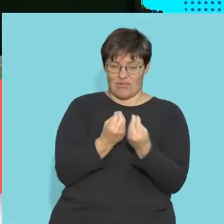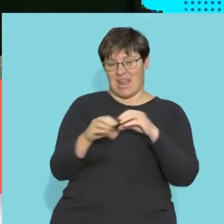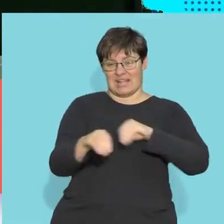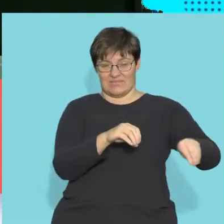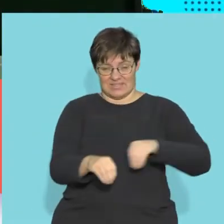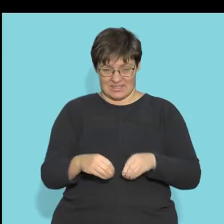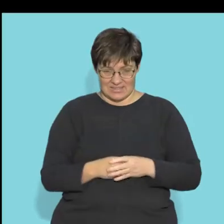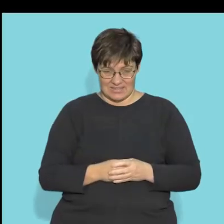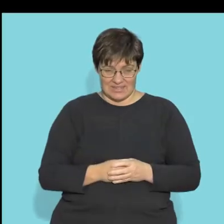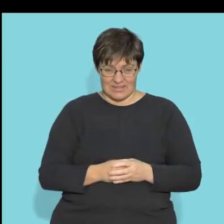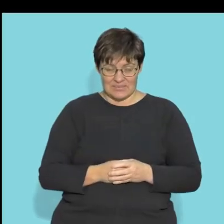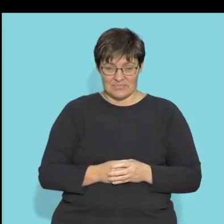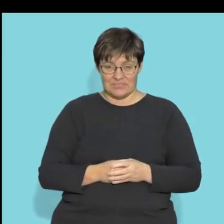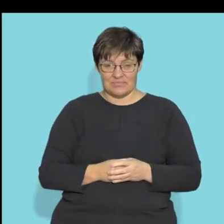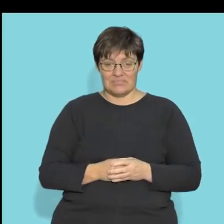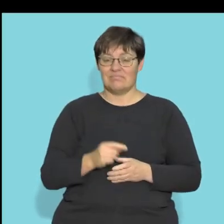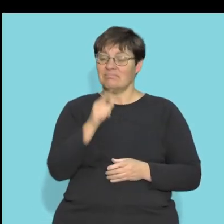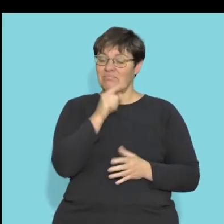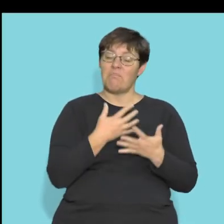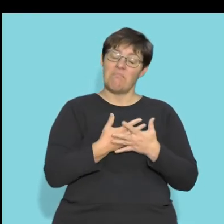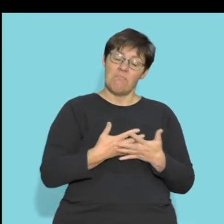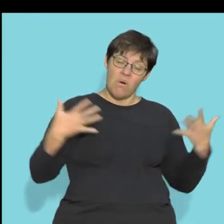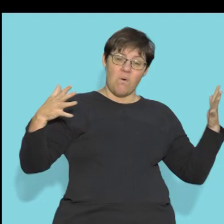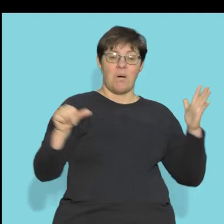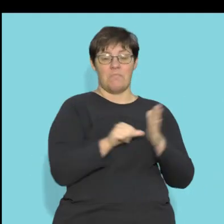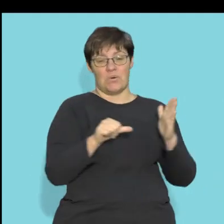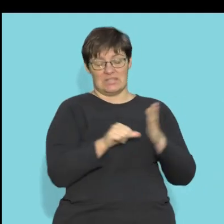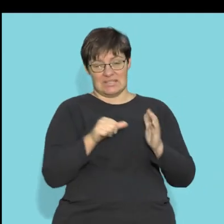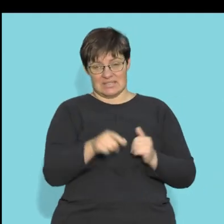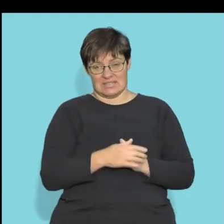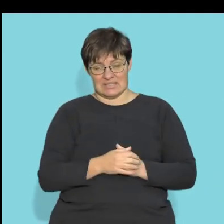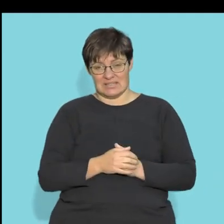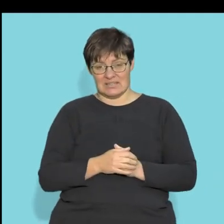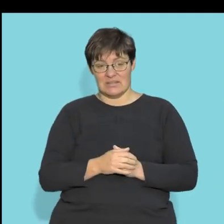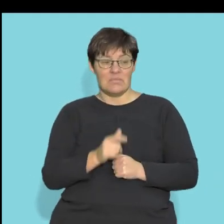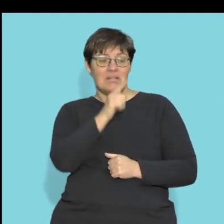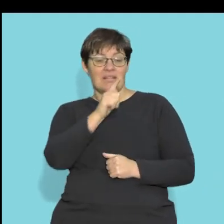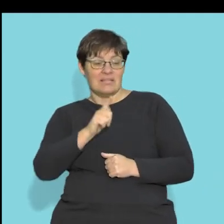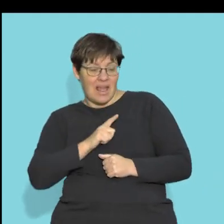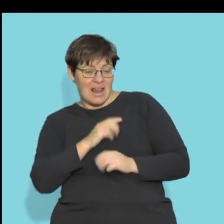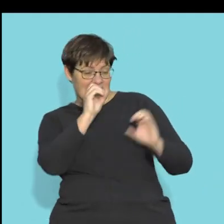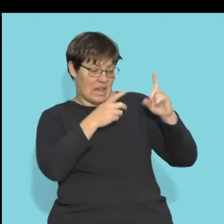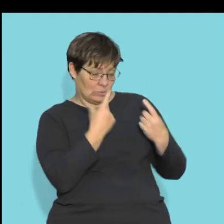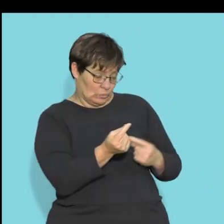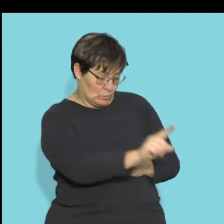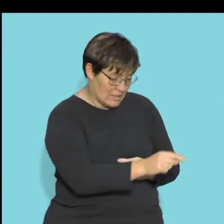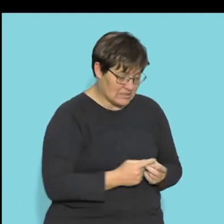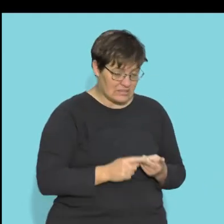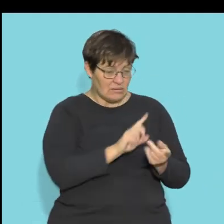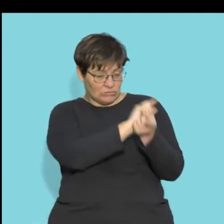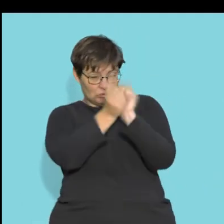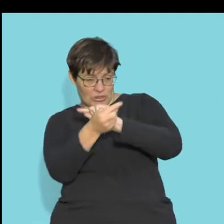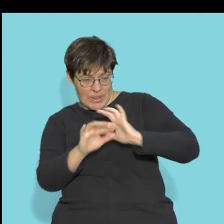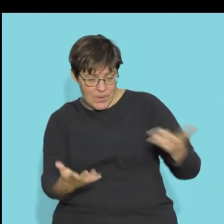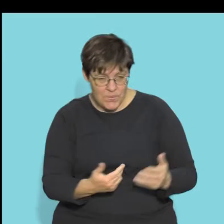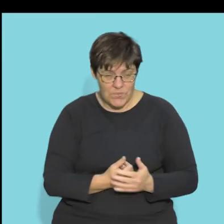of the body. It's the most important organelle. It's what tells a cell what to do, what to become, right? And